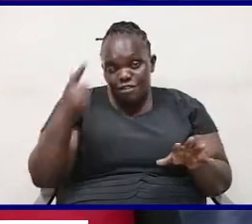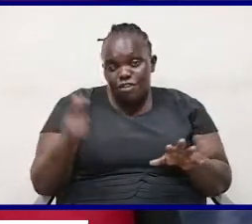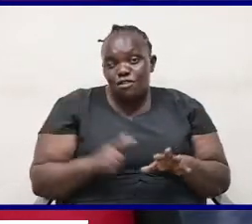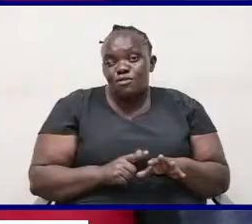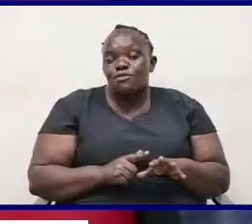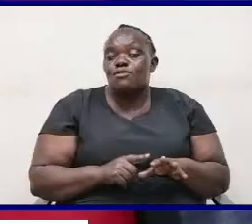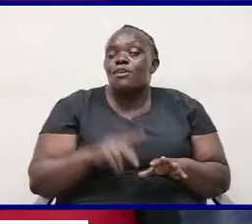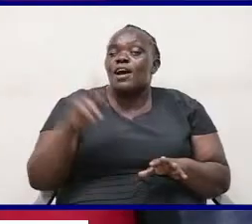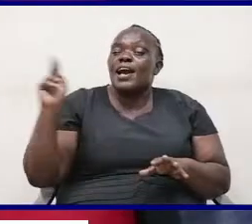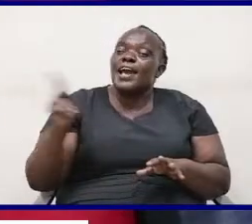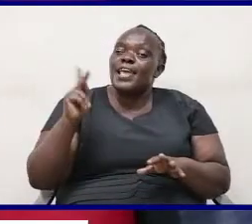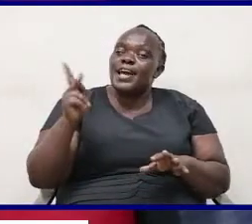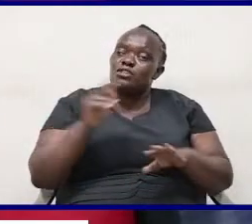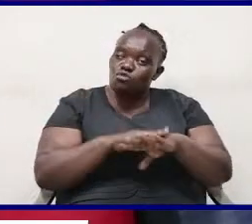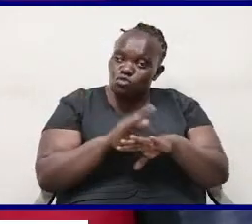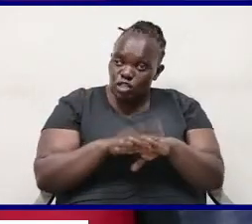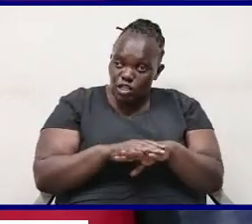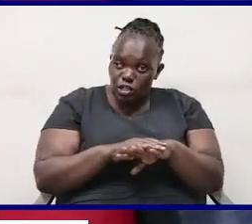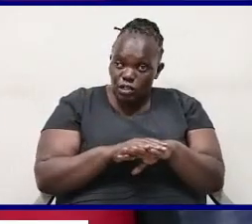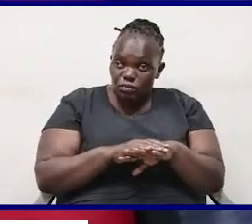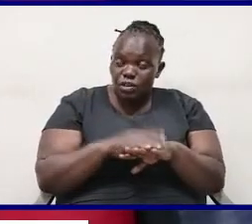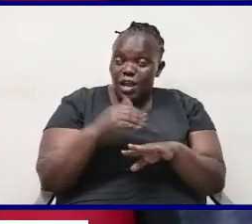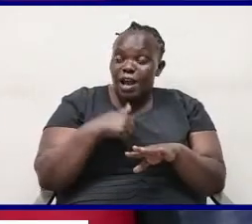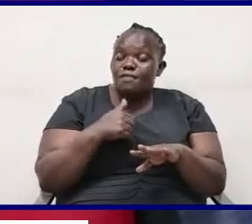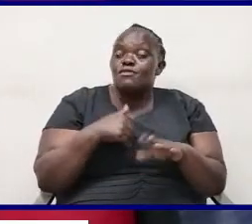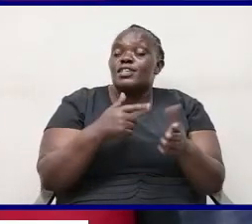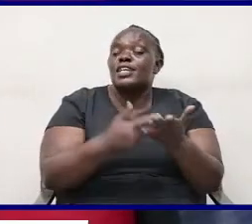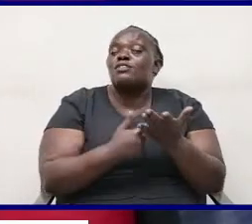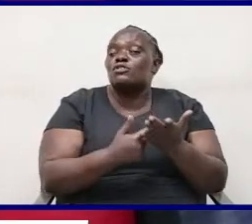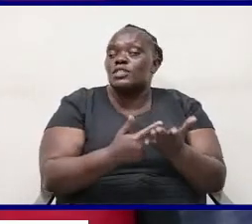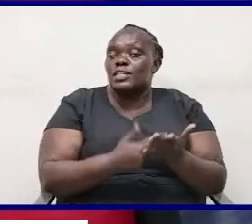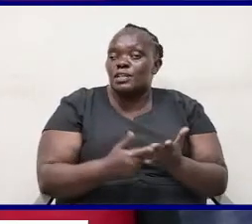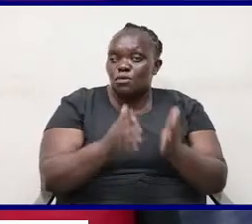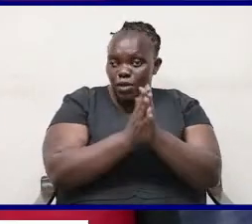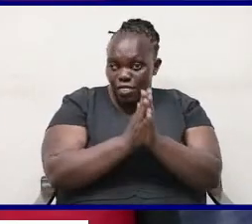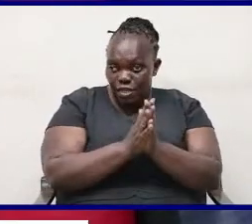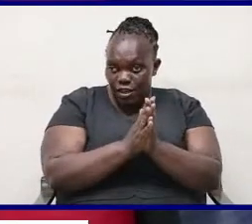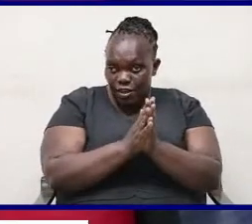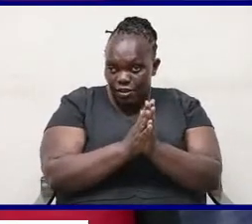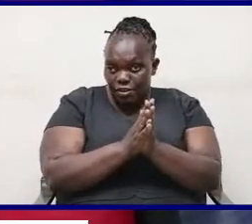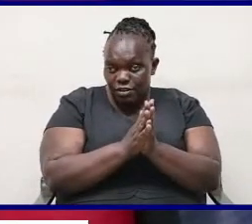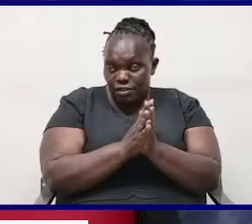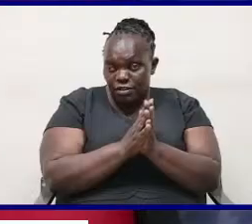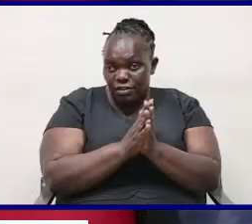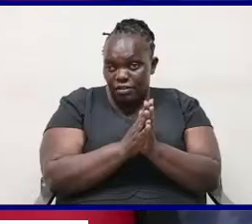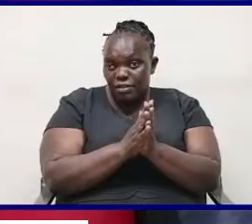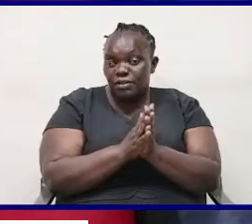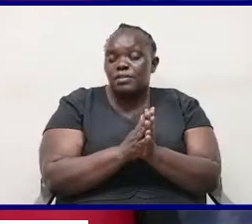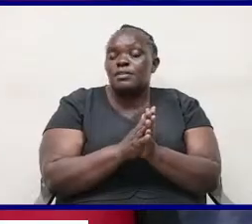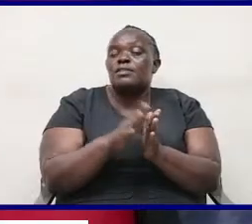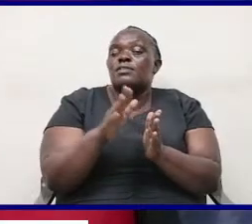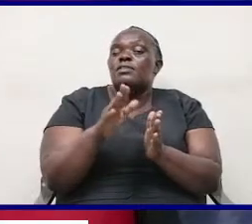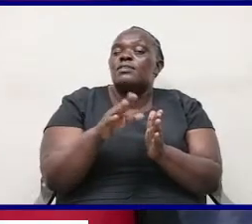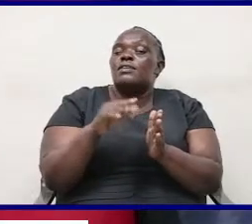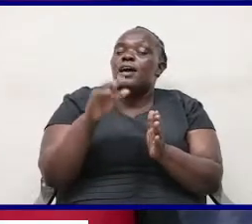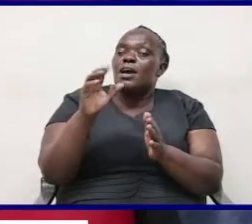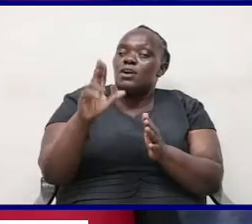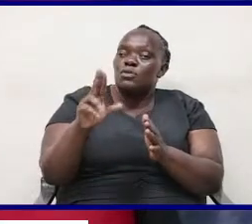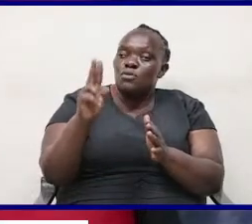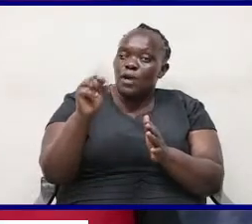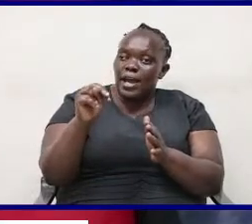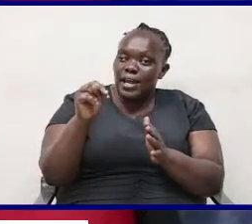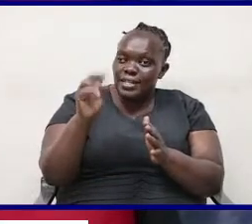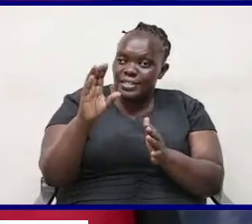for Kenyan goods. We have negotiated with the United Arab Emirates.